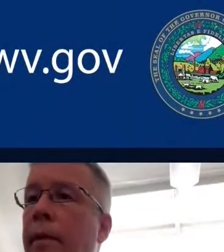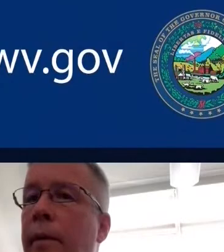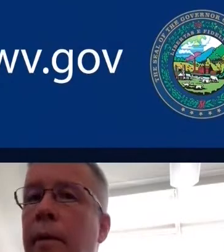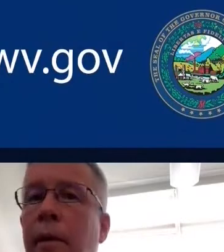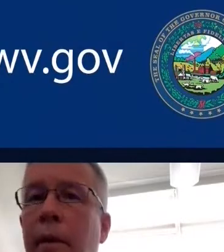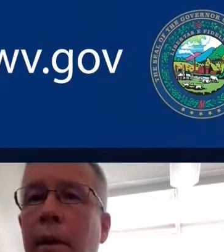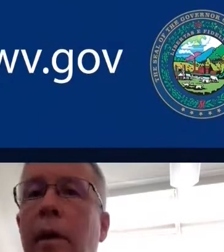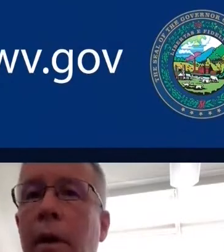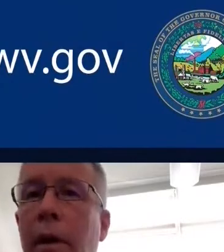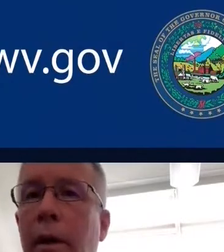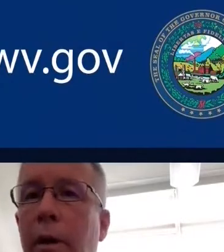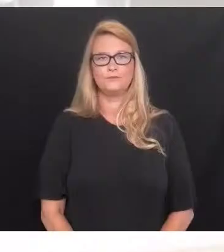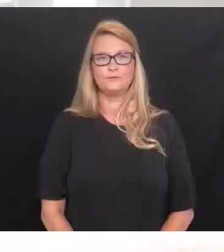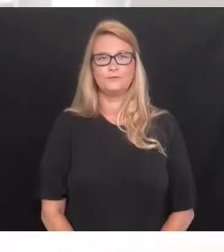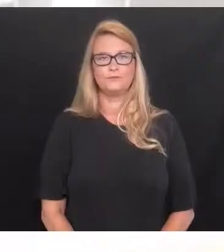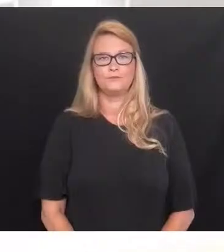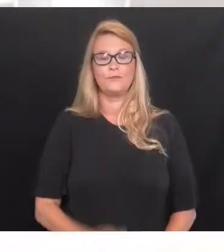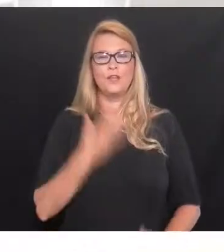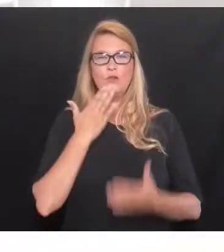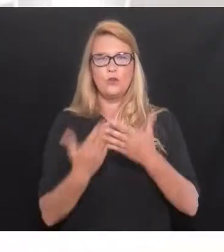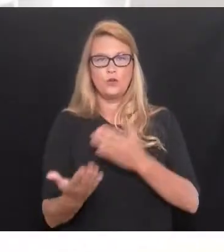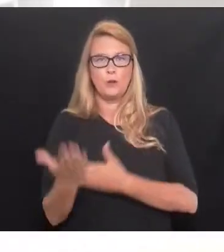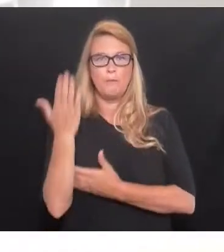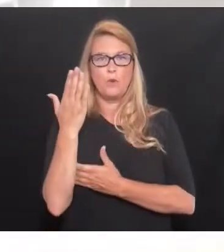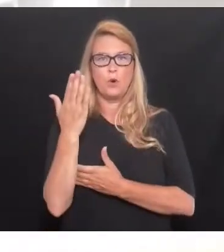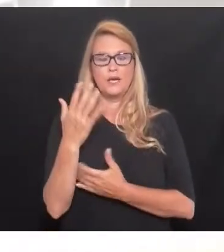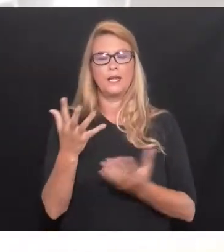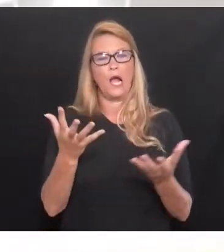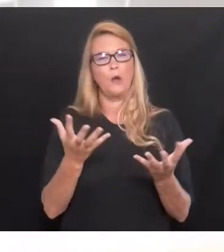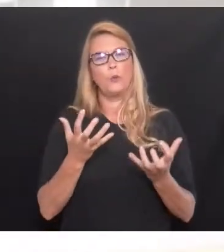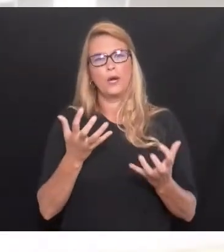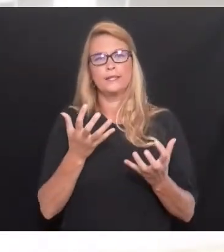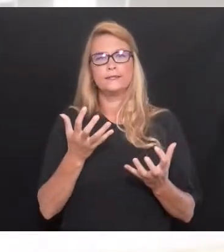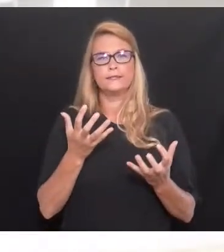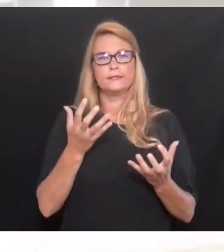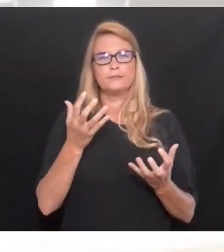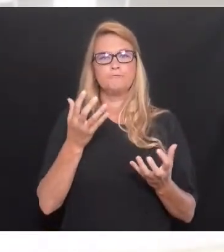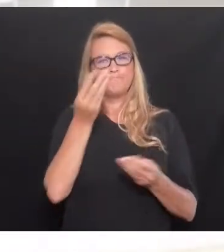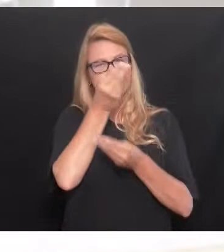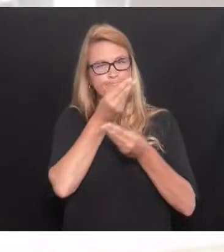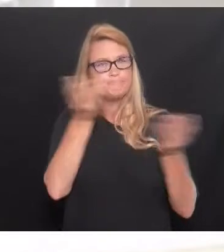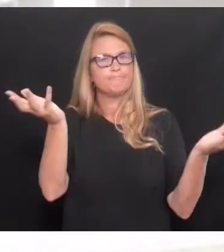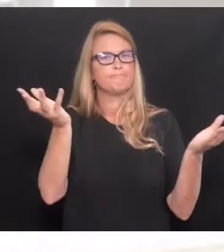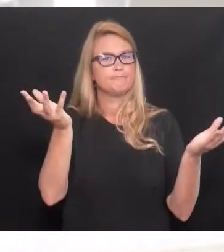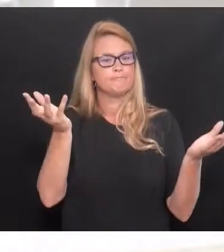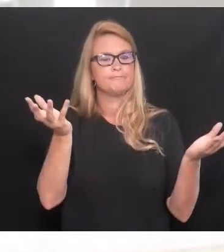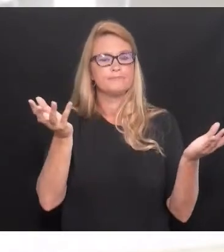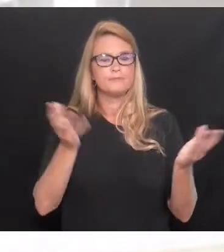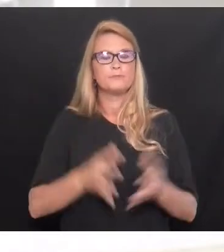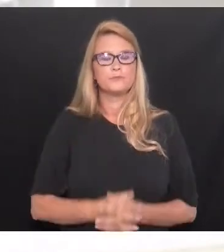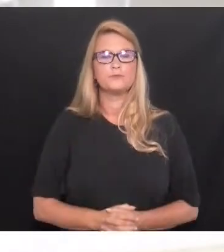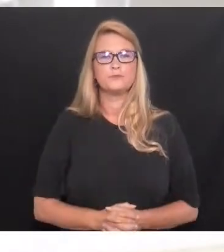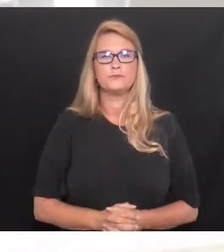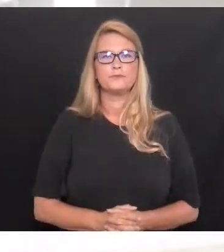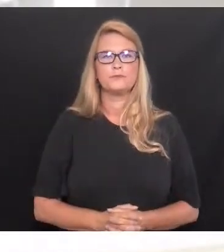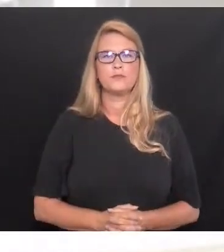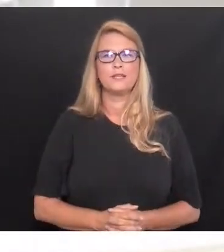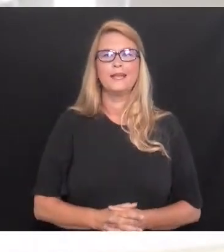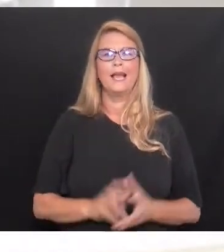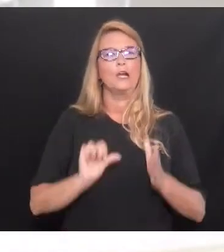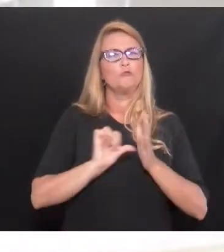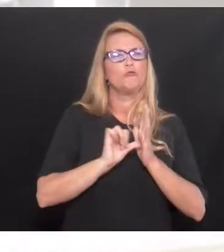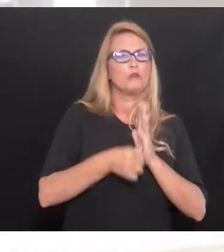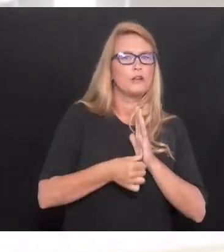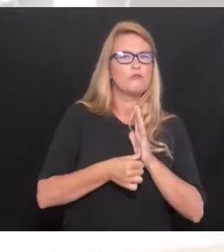Force. Good morning. I'd just like to highlight some data to reinforce